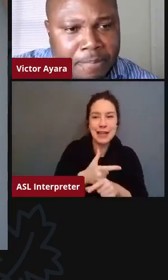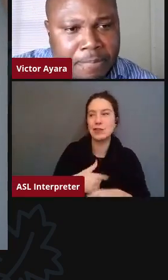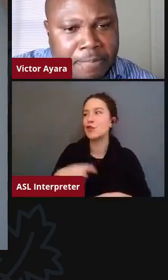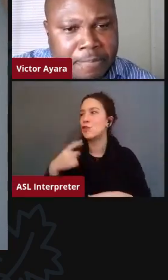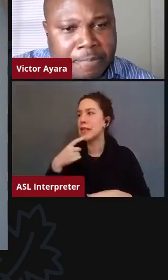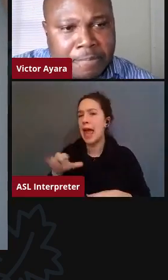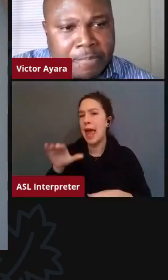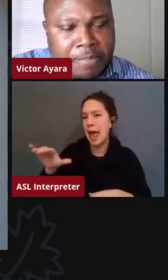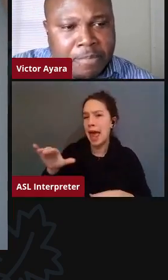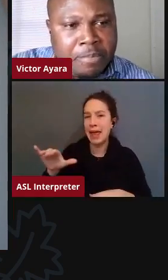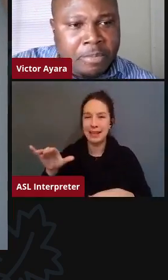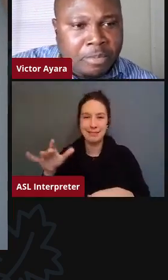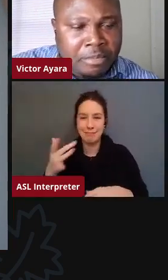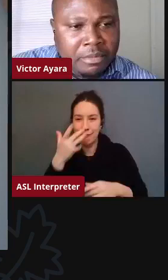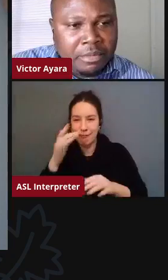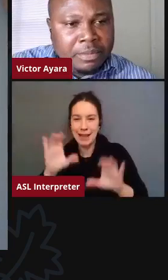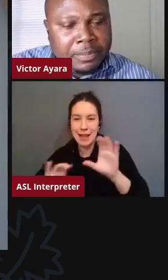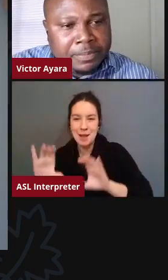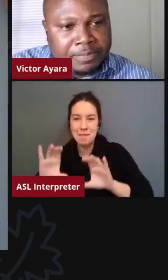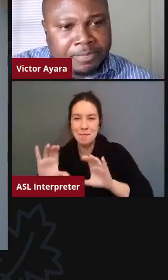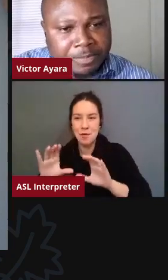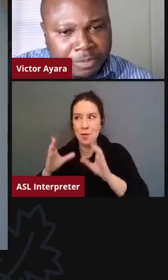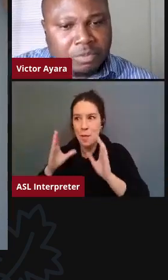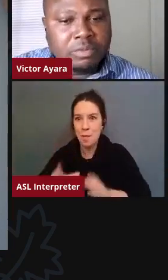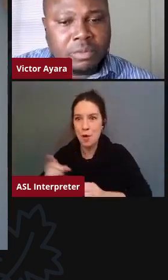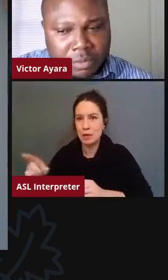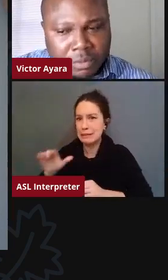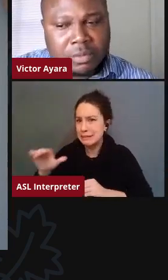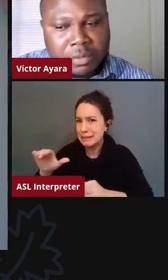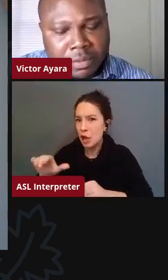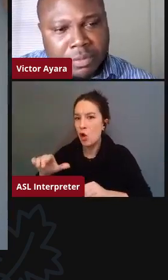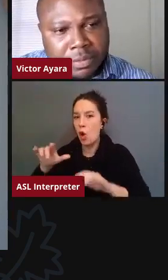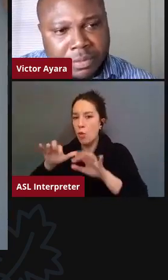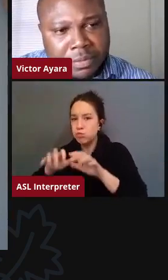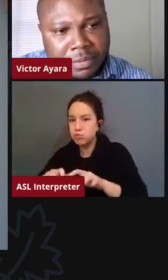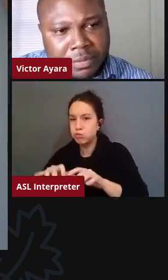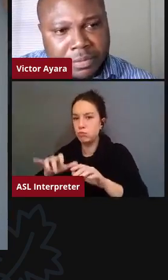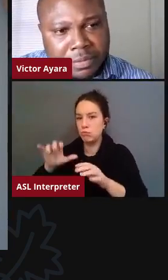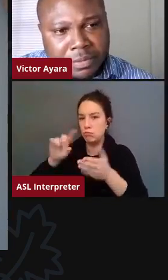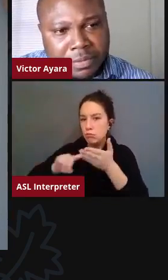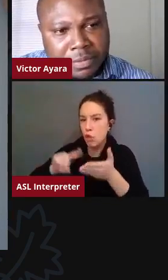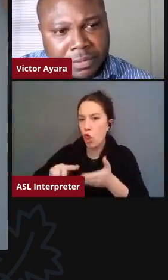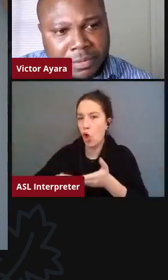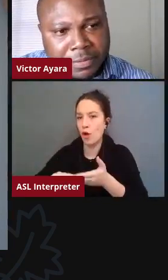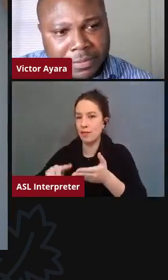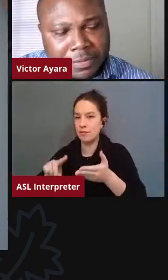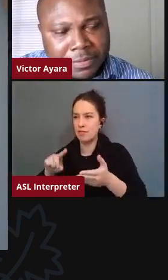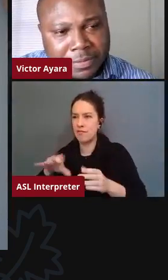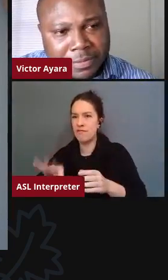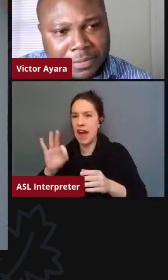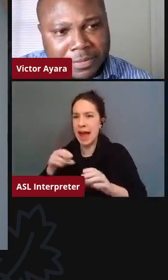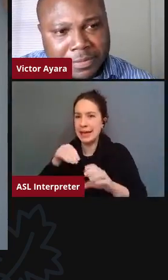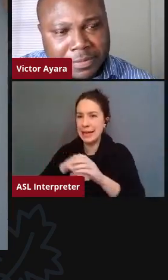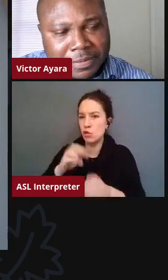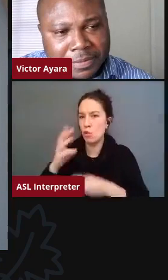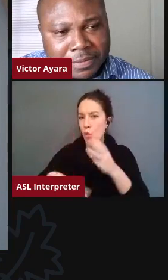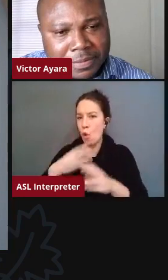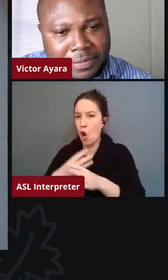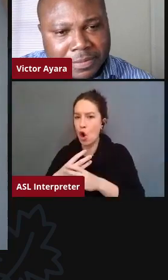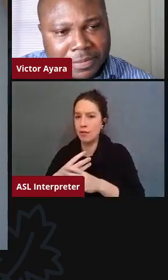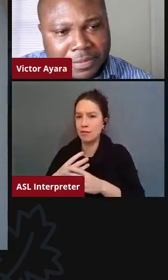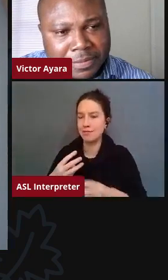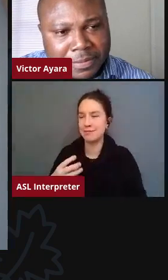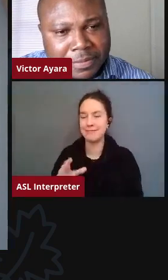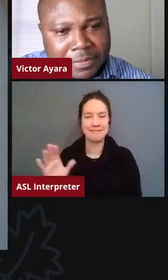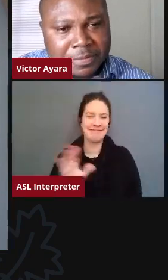like, this is giant database with all the information in the world. That doesn't really exist. And so most of my job is creating